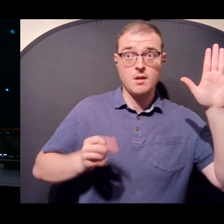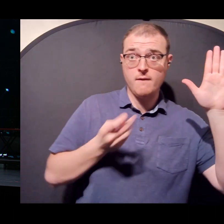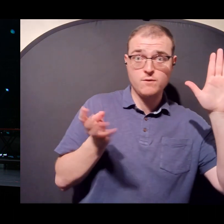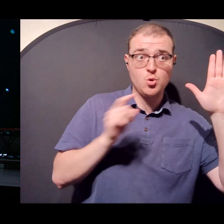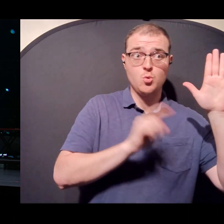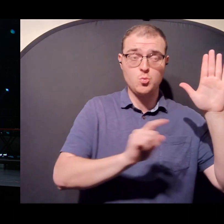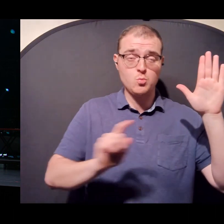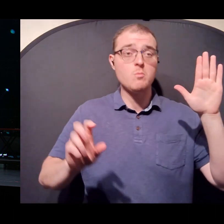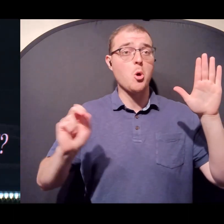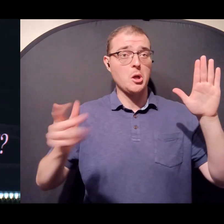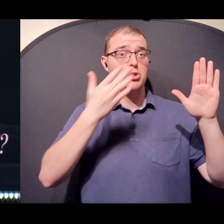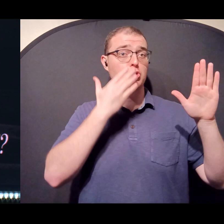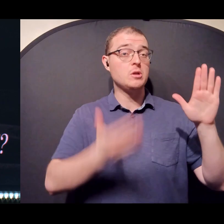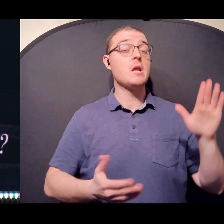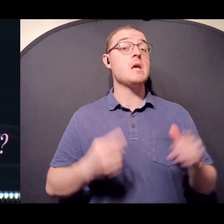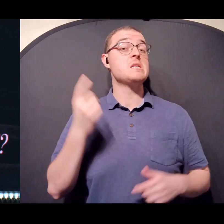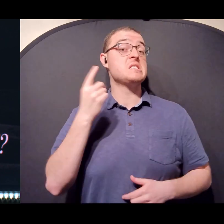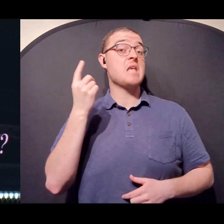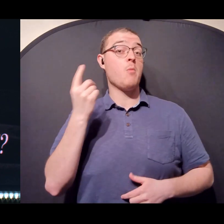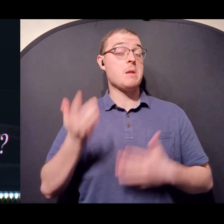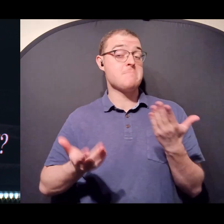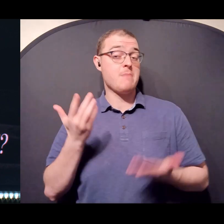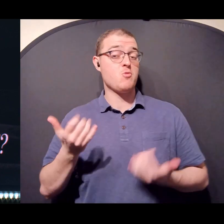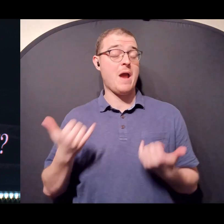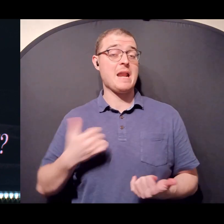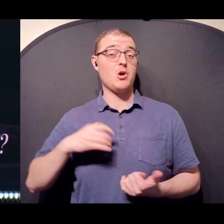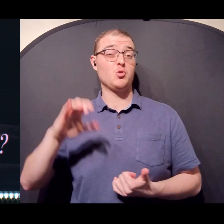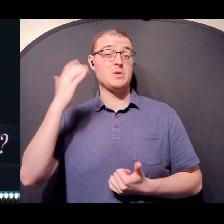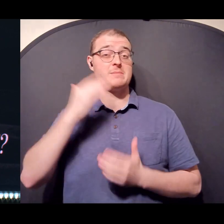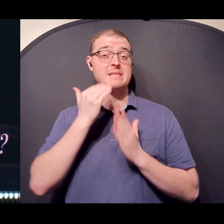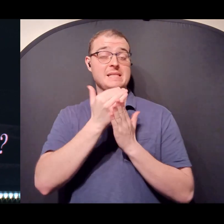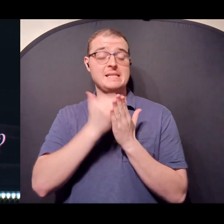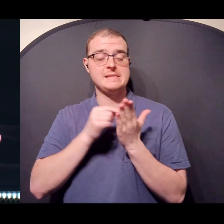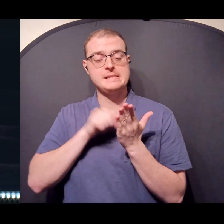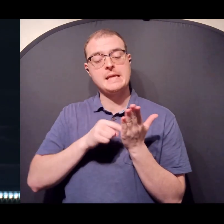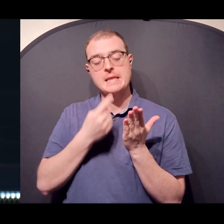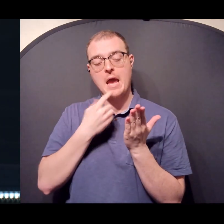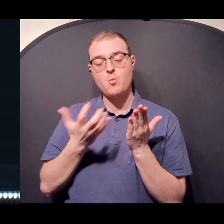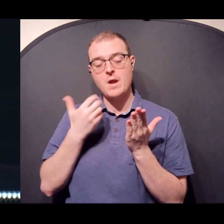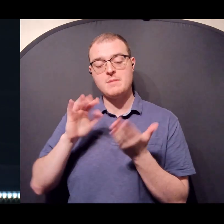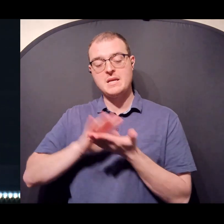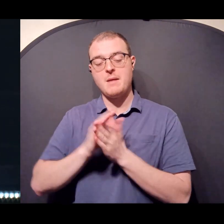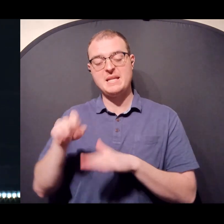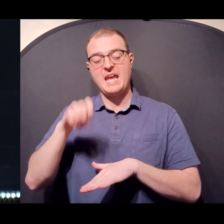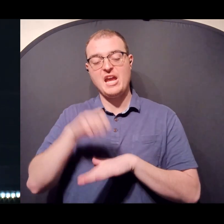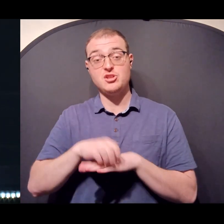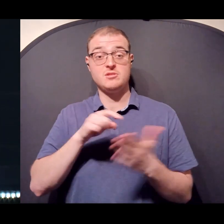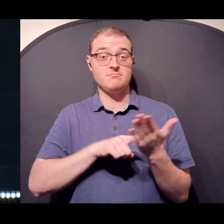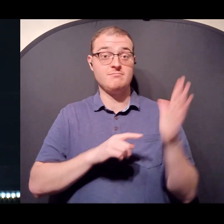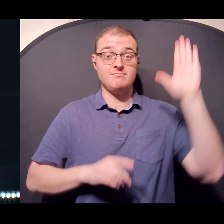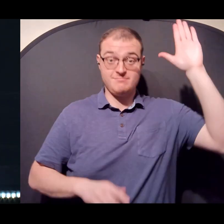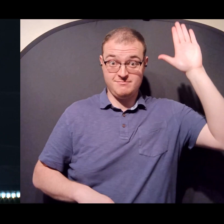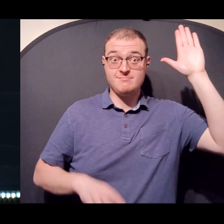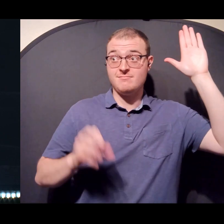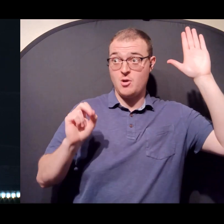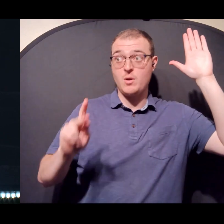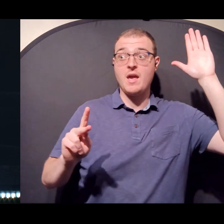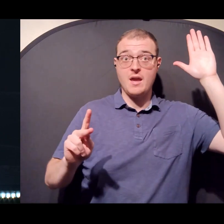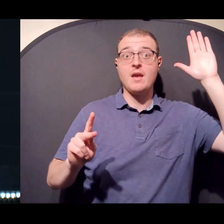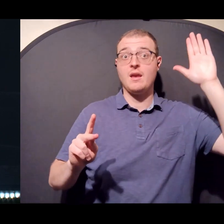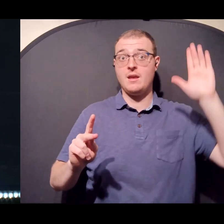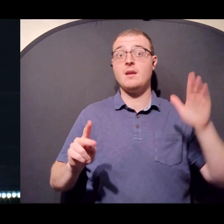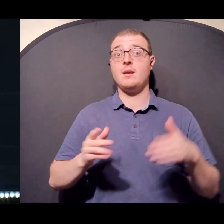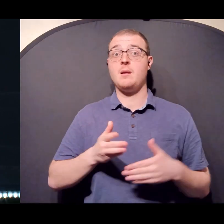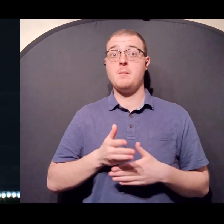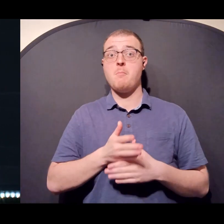Okay, a couple people, good, good, good. Anybody on your Christmas list is, I want to be engaged in the room today?